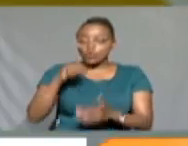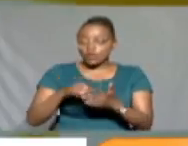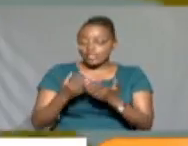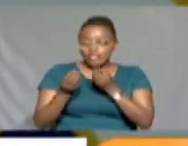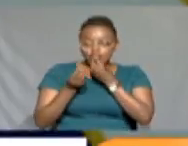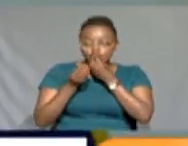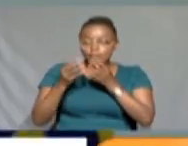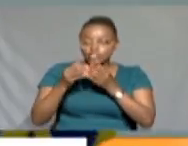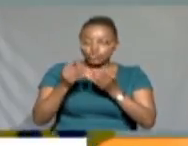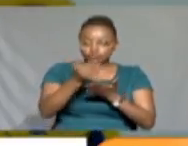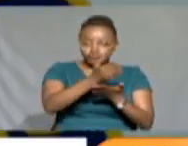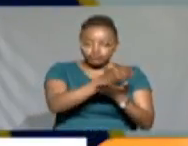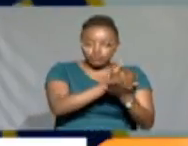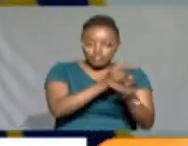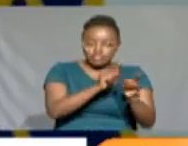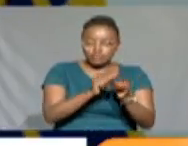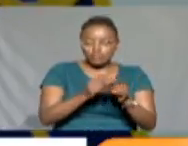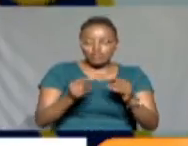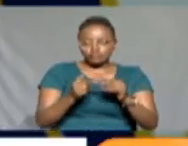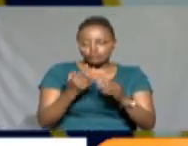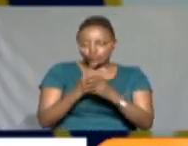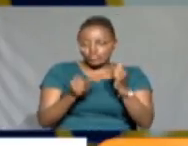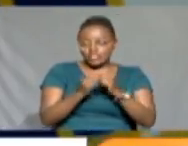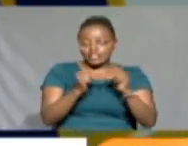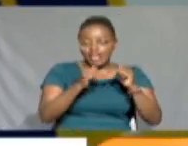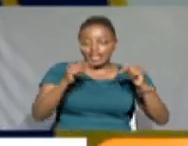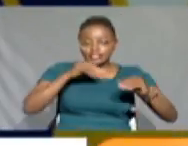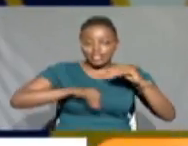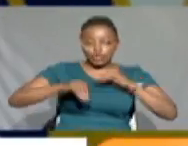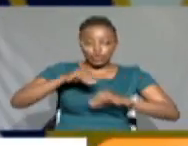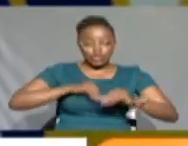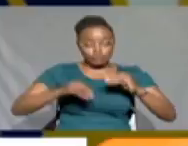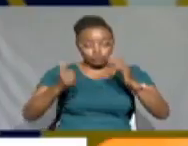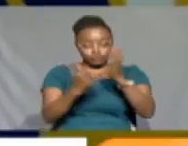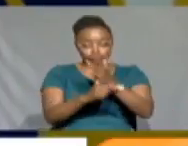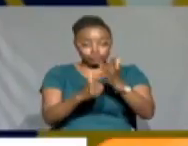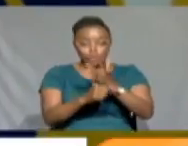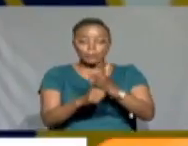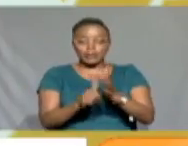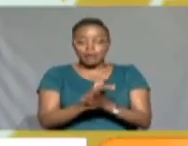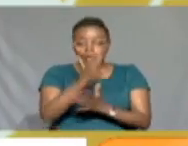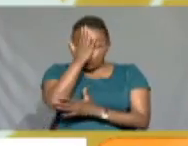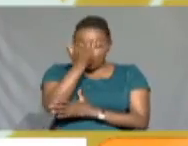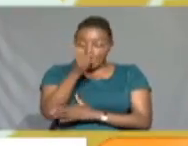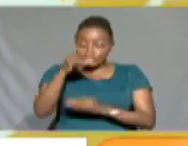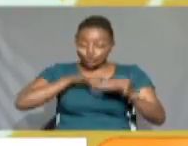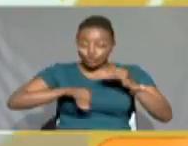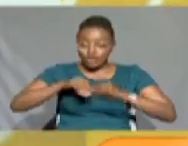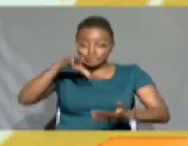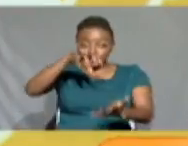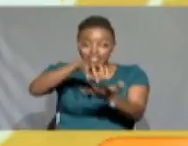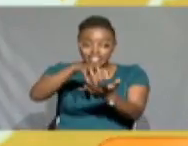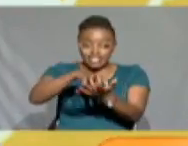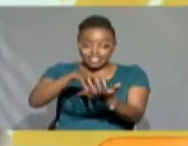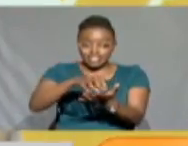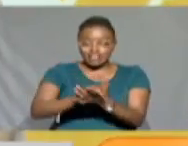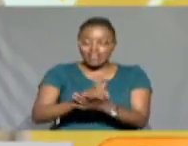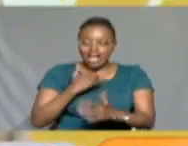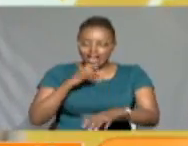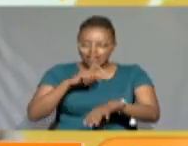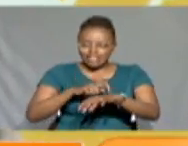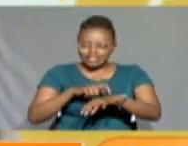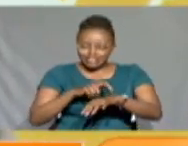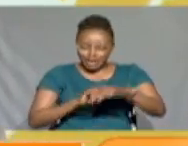collected will be crucial in boosting its anti-corruption strategy. We want to see that corruption cases have timelines so